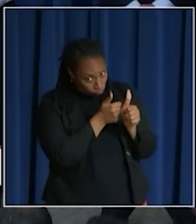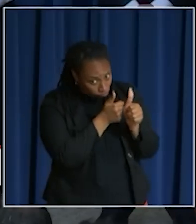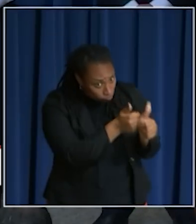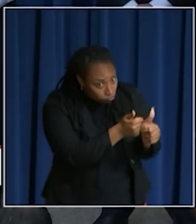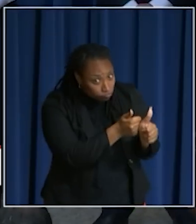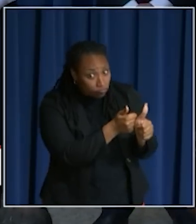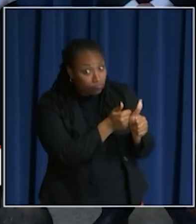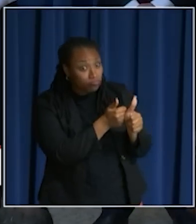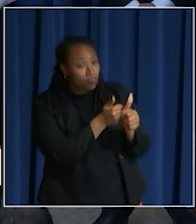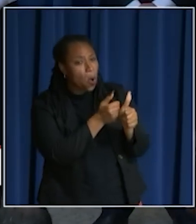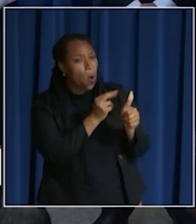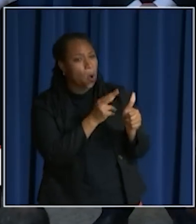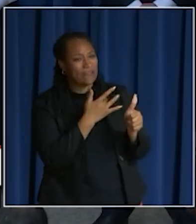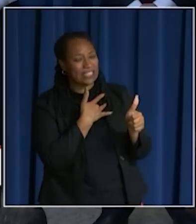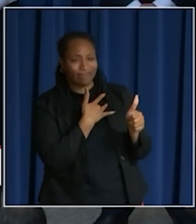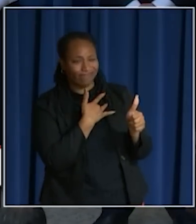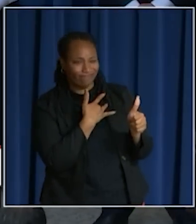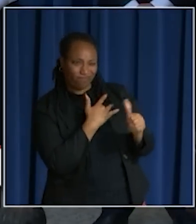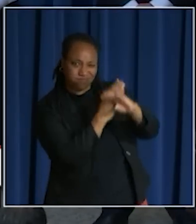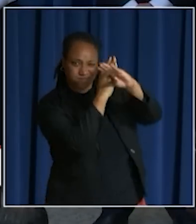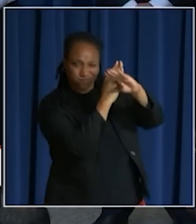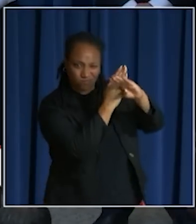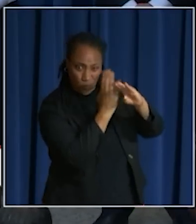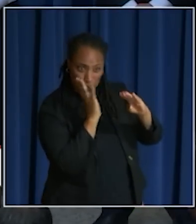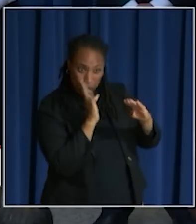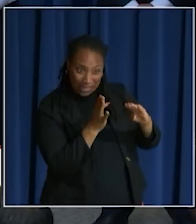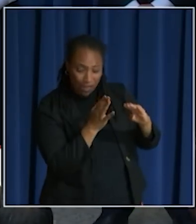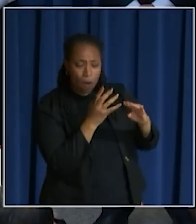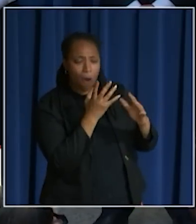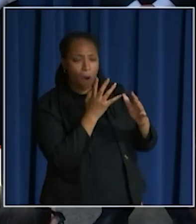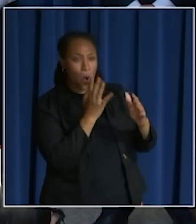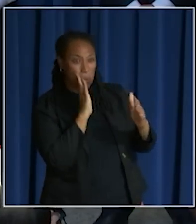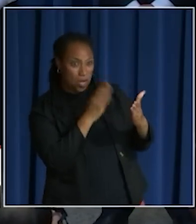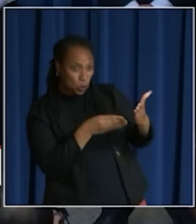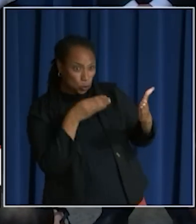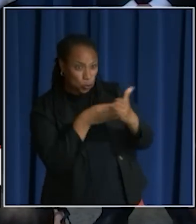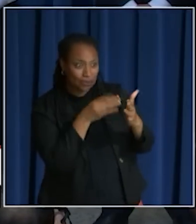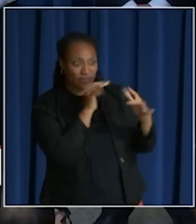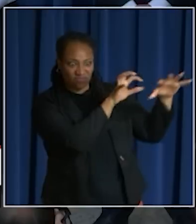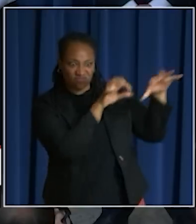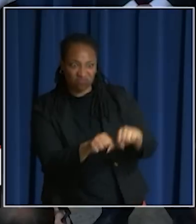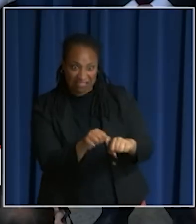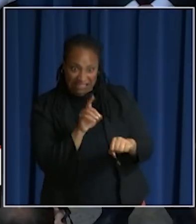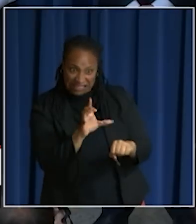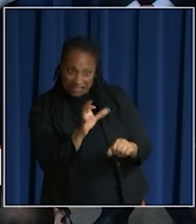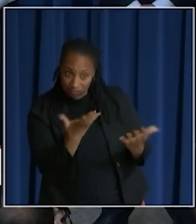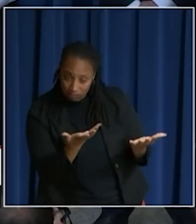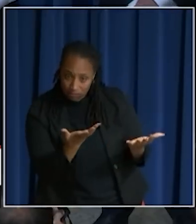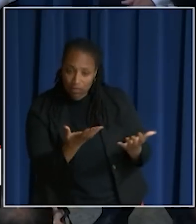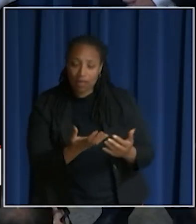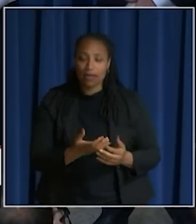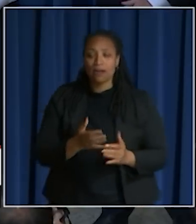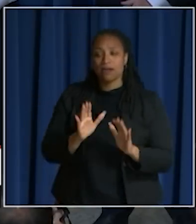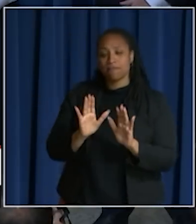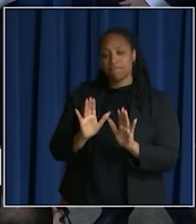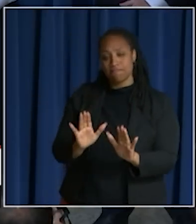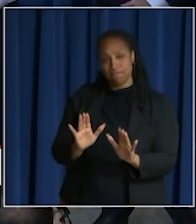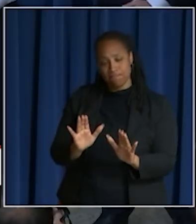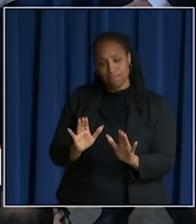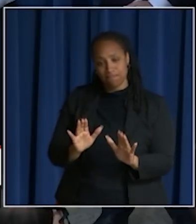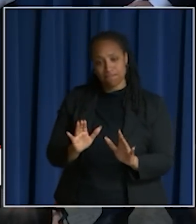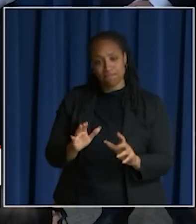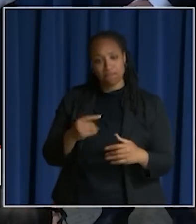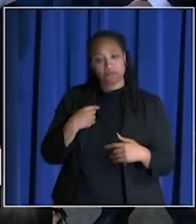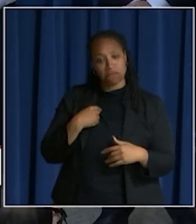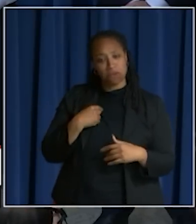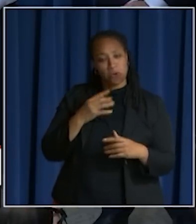including any legal efforts? Well, I think all legal, I think you probably saw the Attorney General for the district,